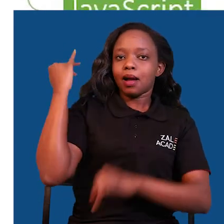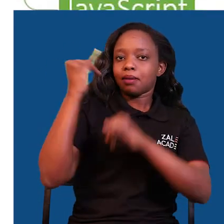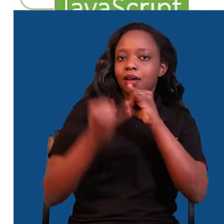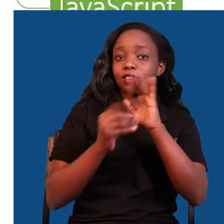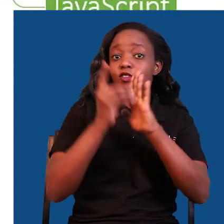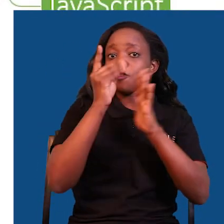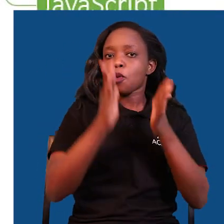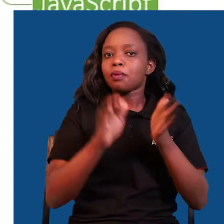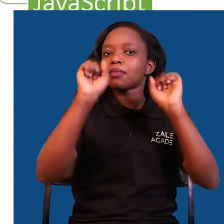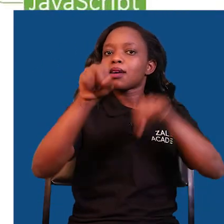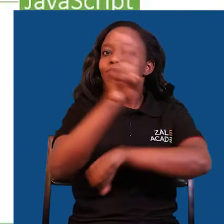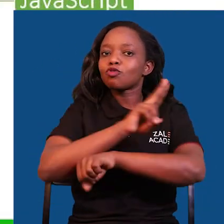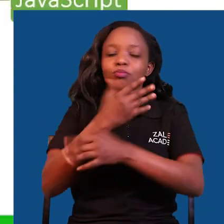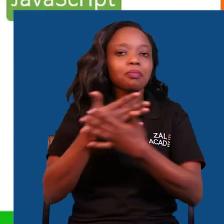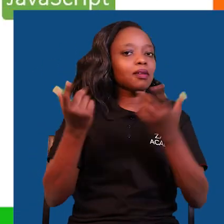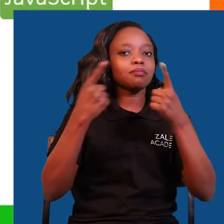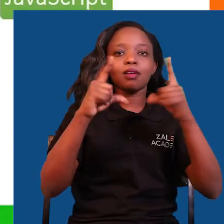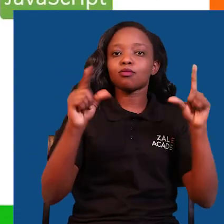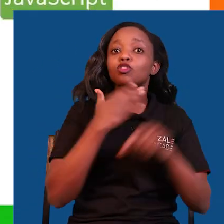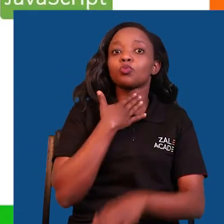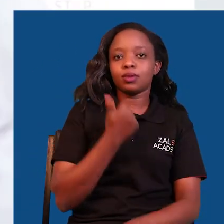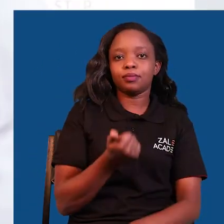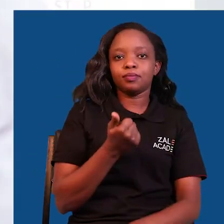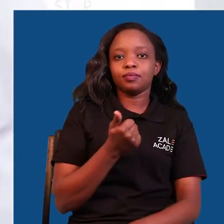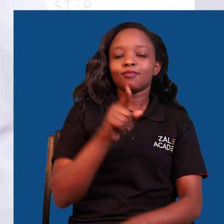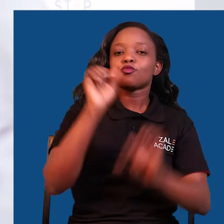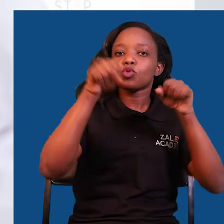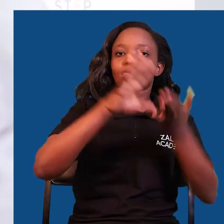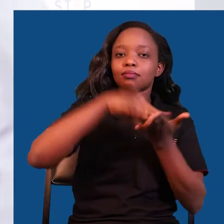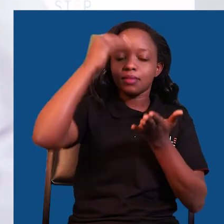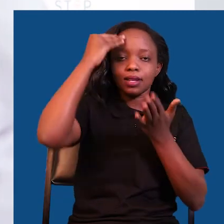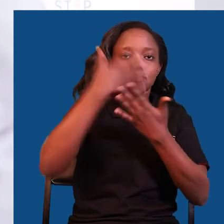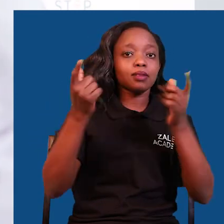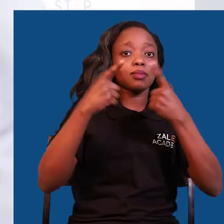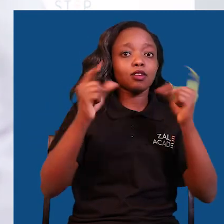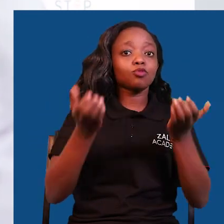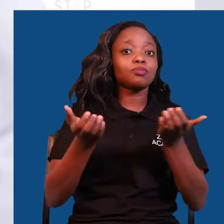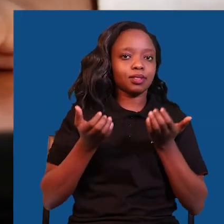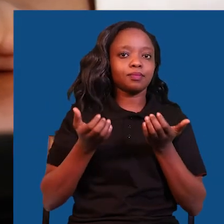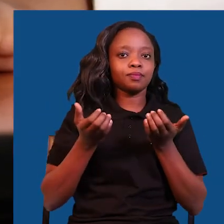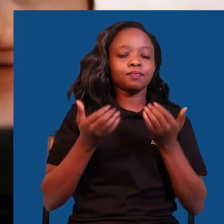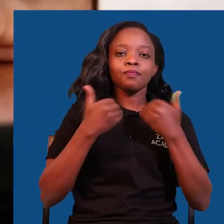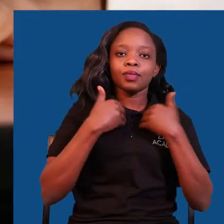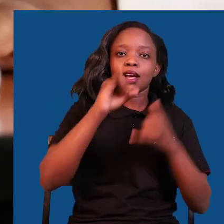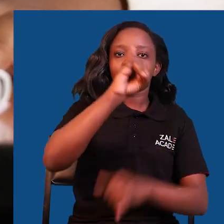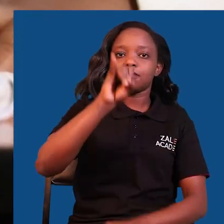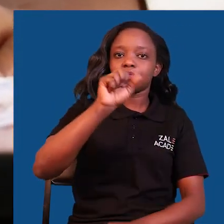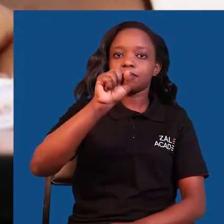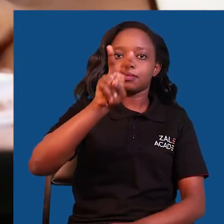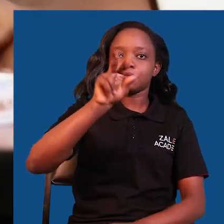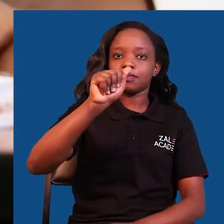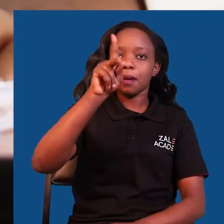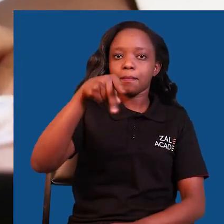back-end development, you could use any language that you want, and you can learn any language that you need. We have